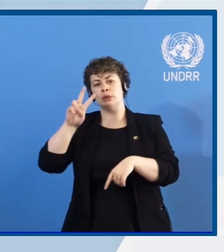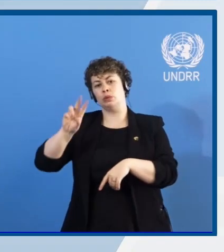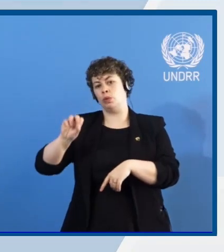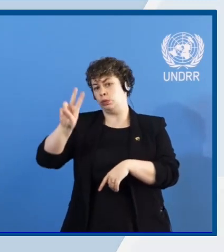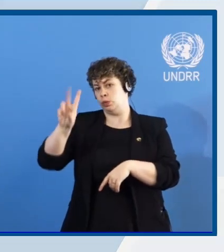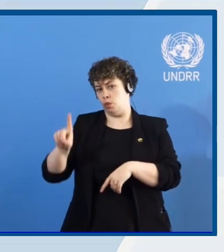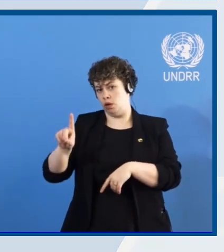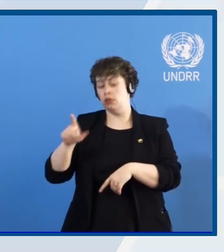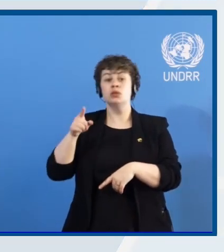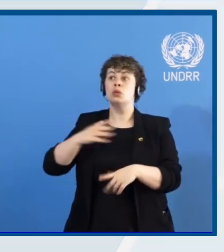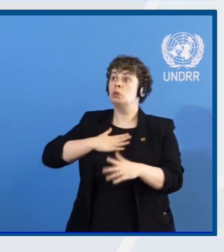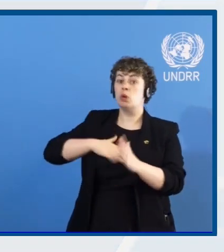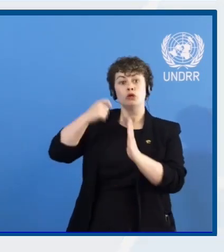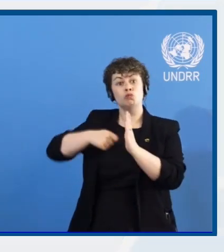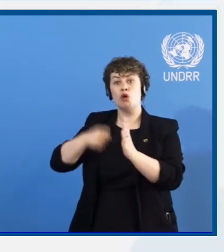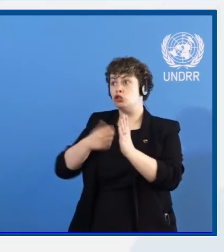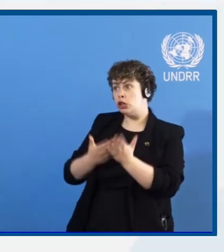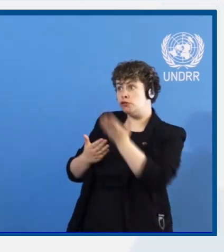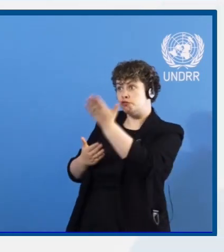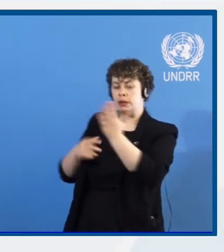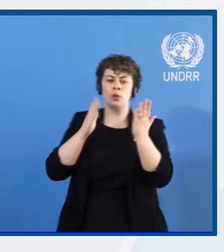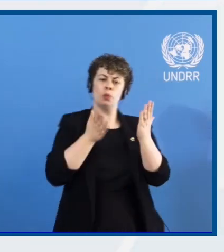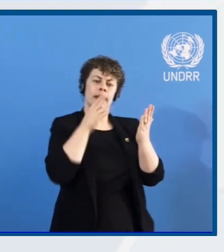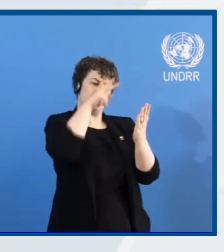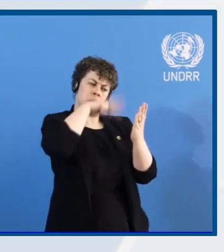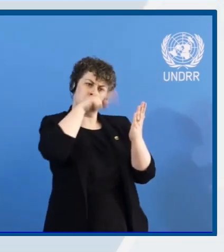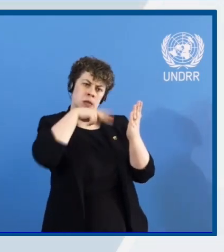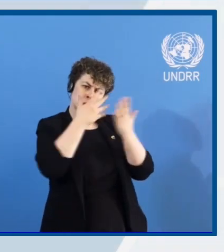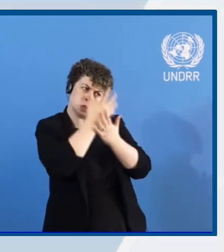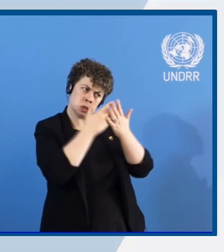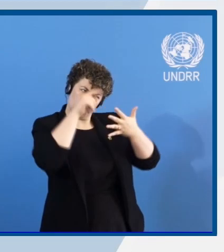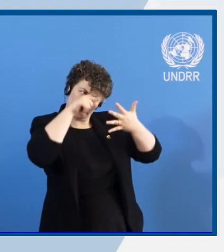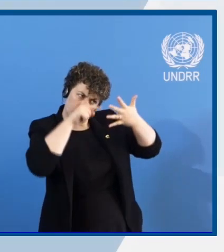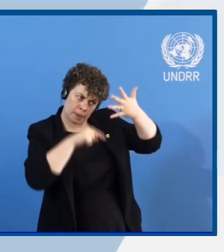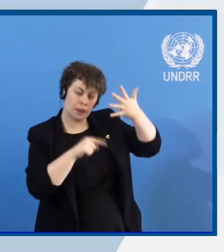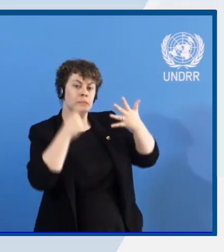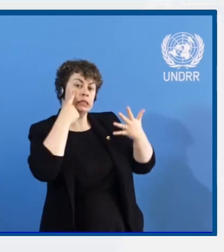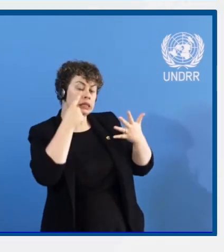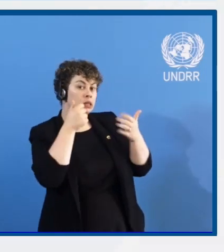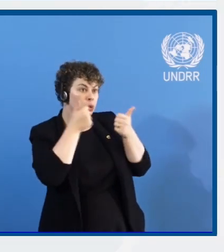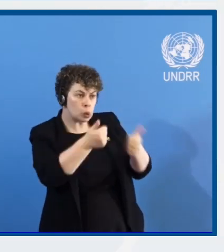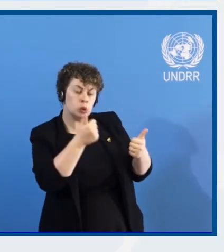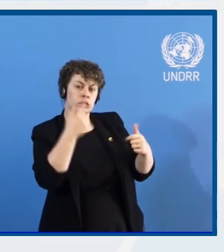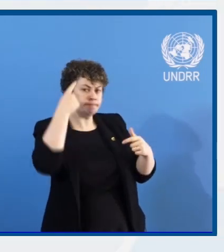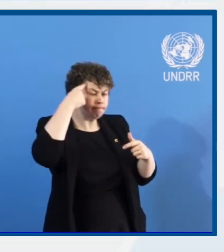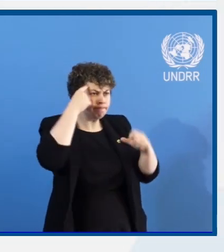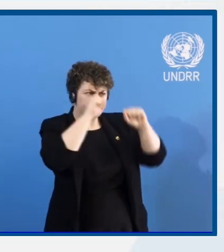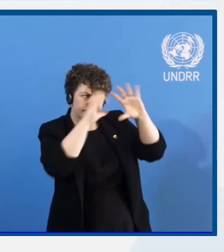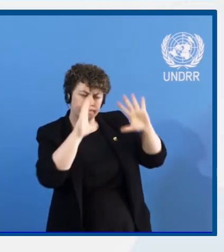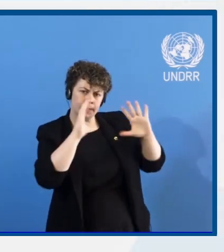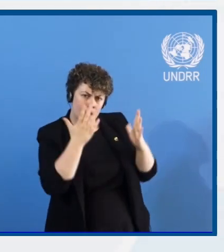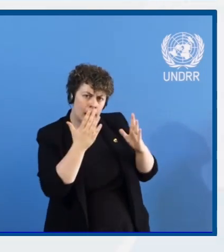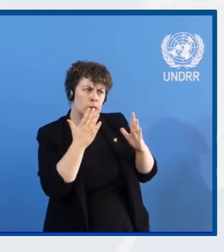and mitigation plan is also required for projects assessed to have a high or medium high